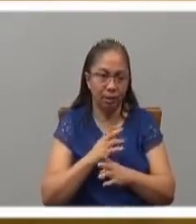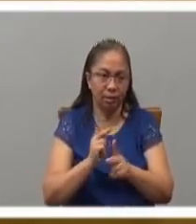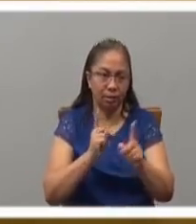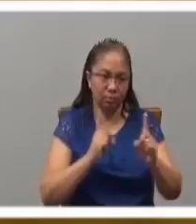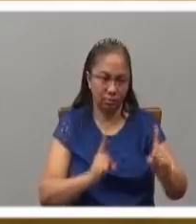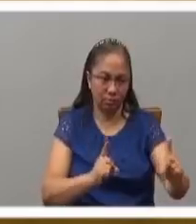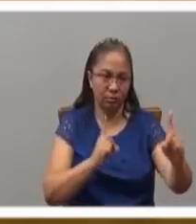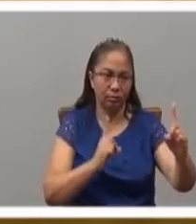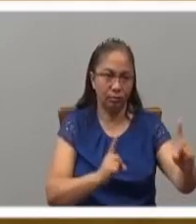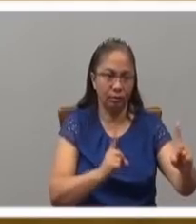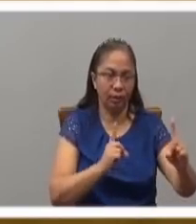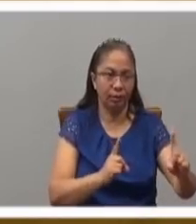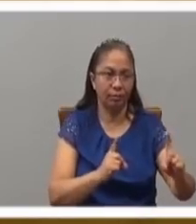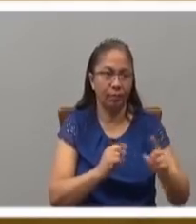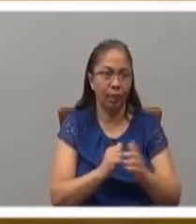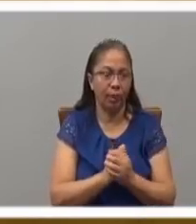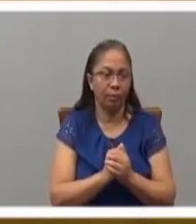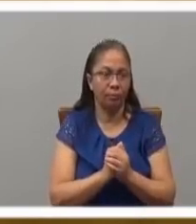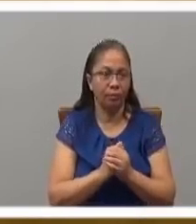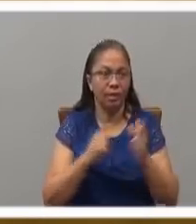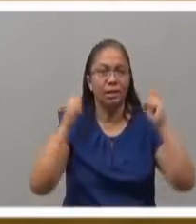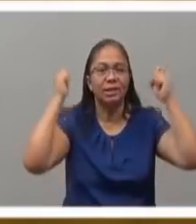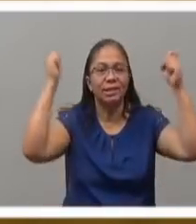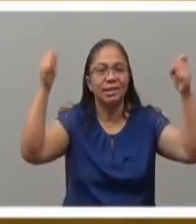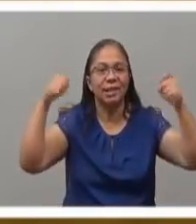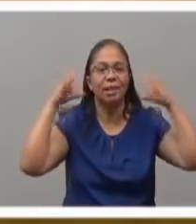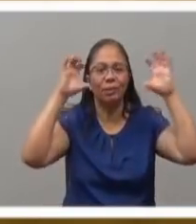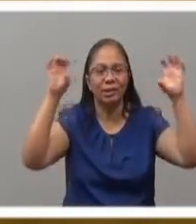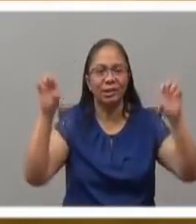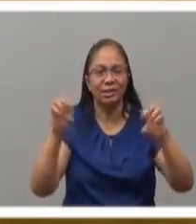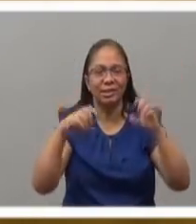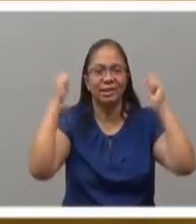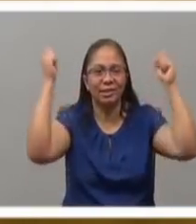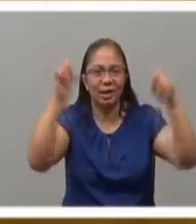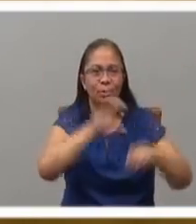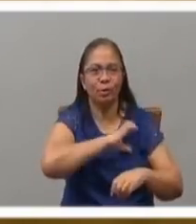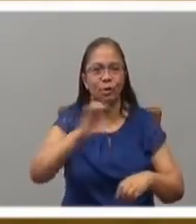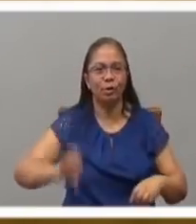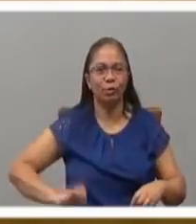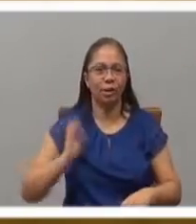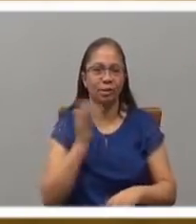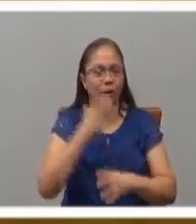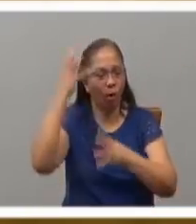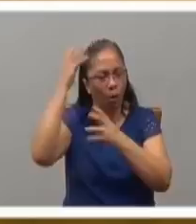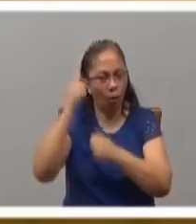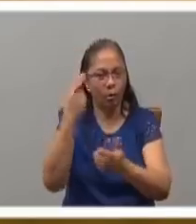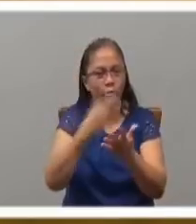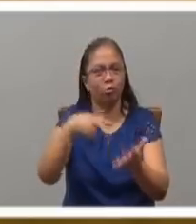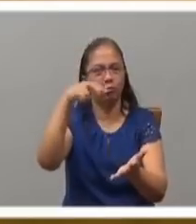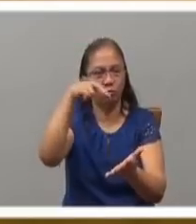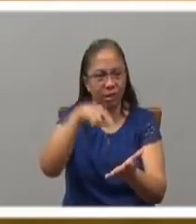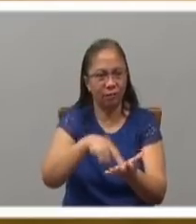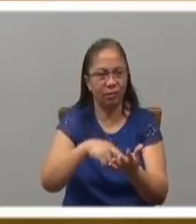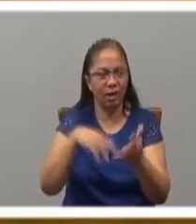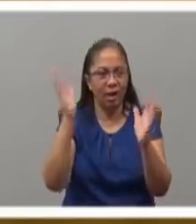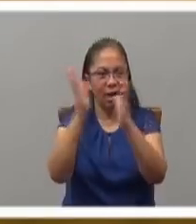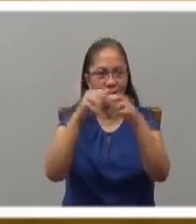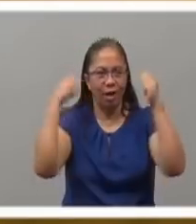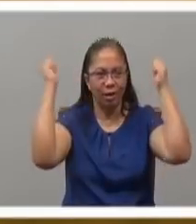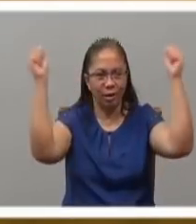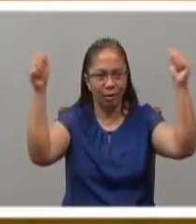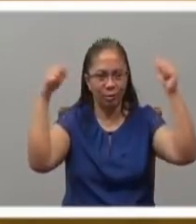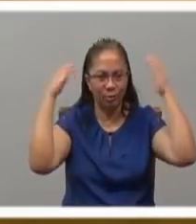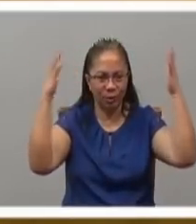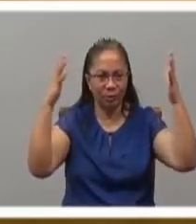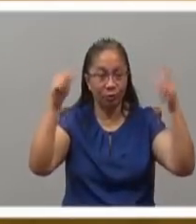you. And celebrate Easter. Celebrate Christ. Our hope is risen. Hallelujah.